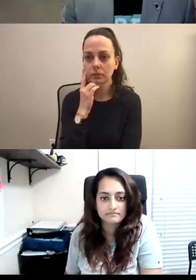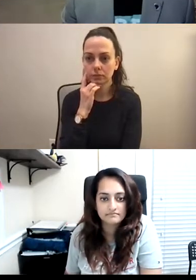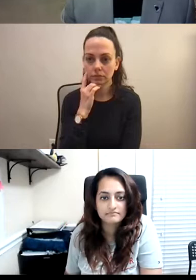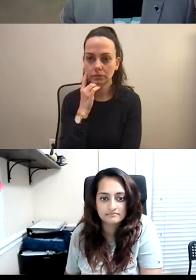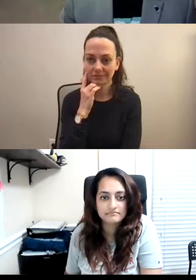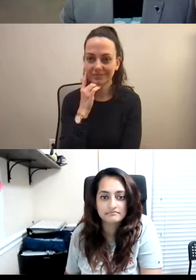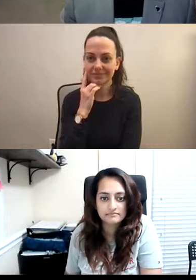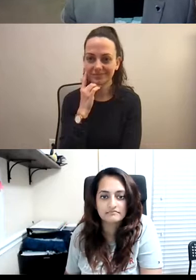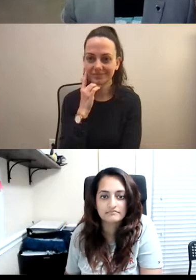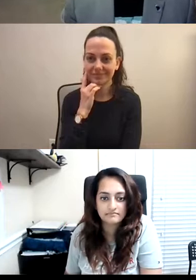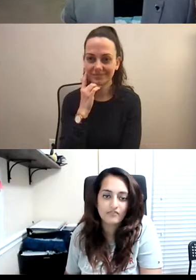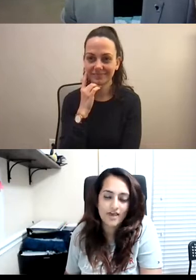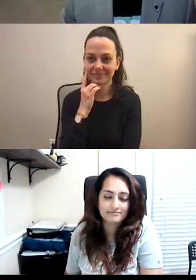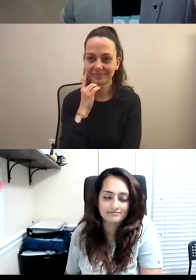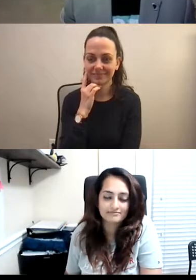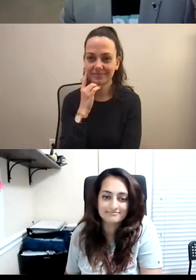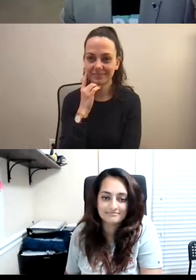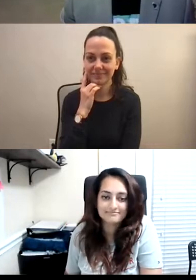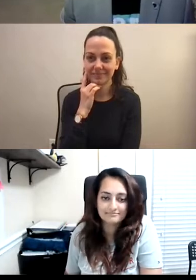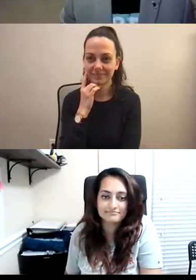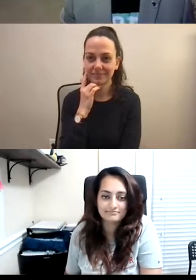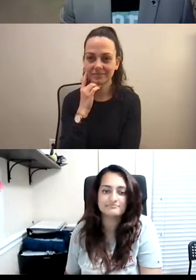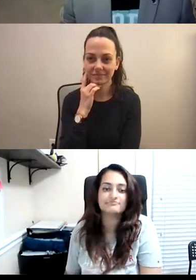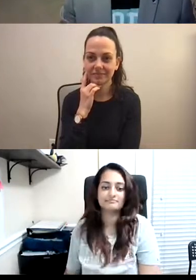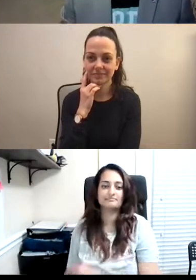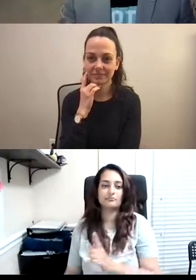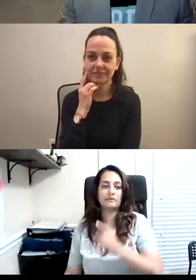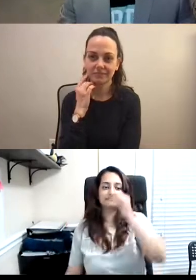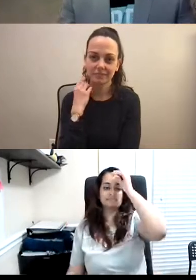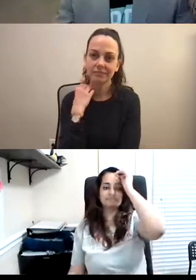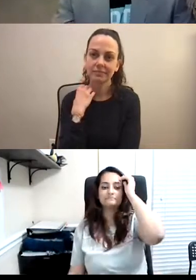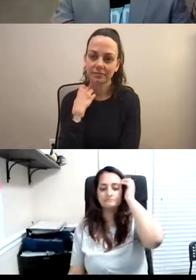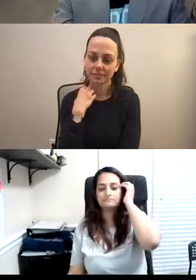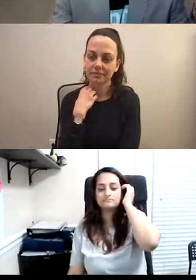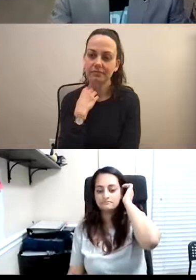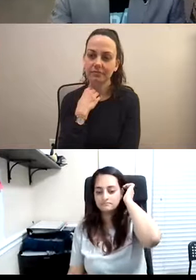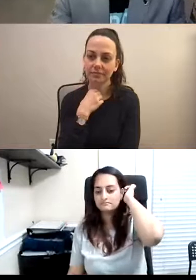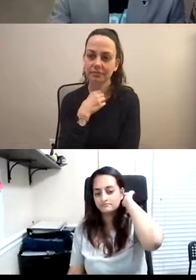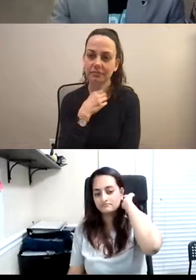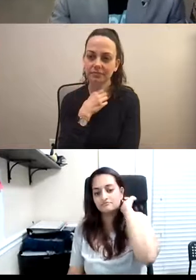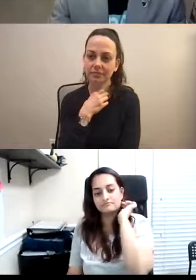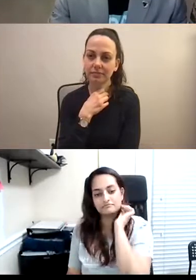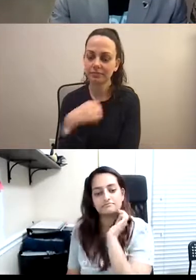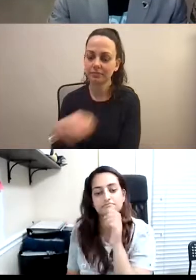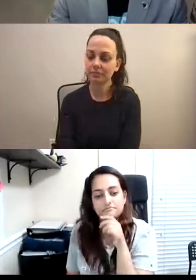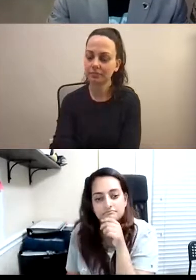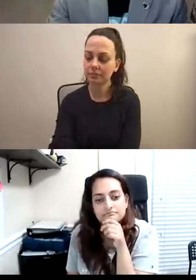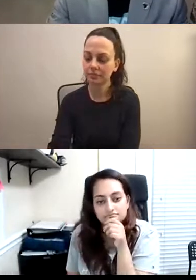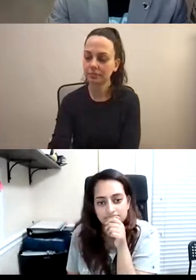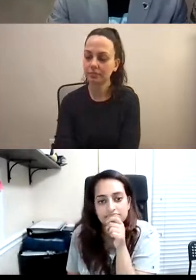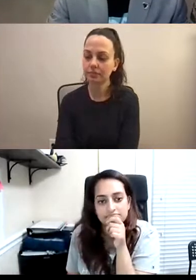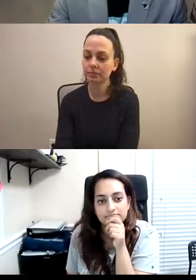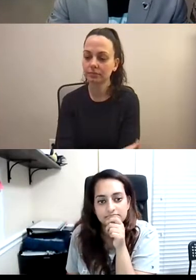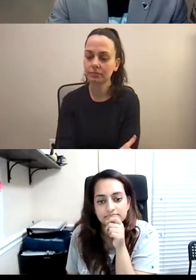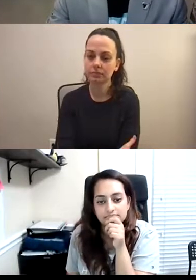many different devices that we can use that people take for granted that they don't realize they